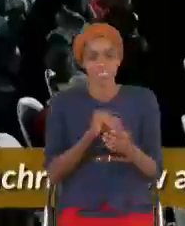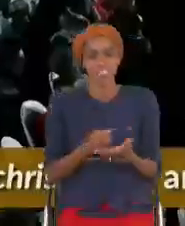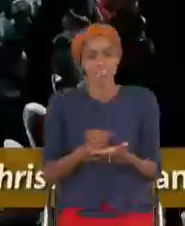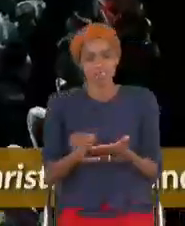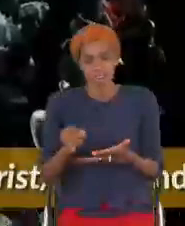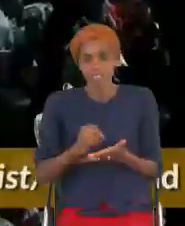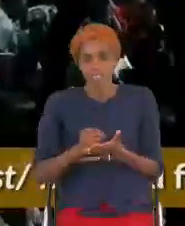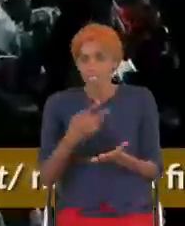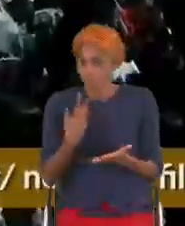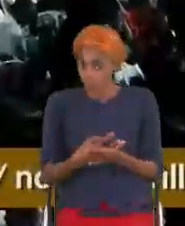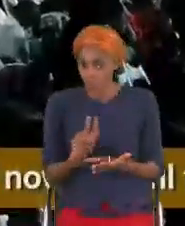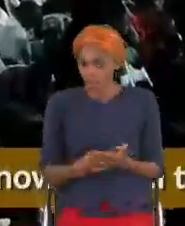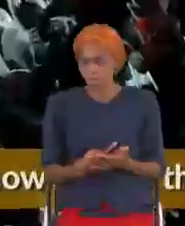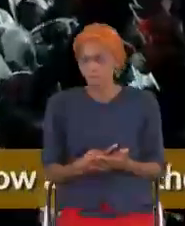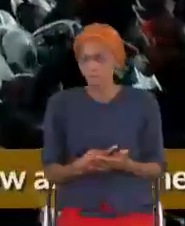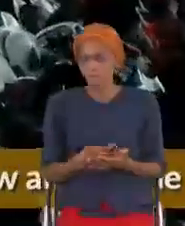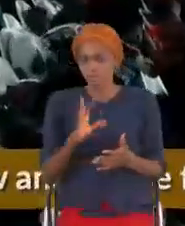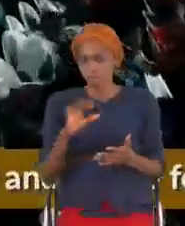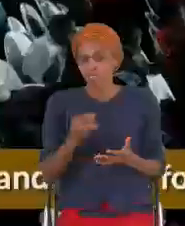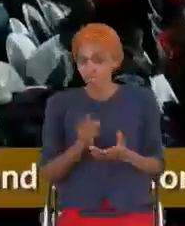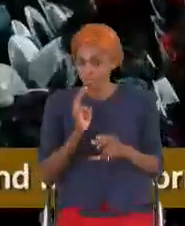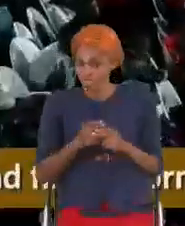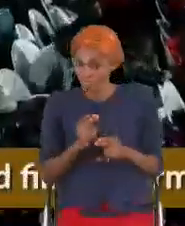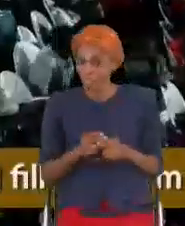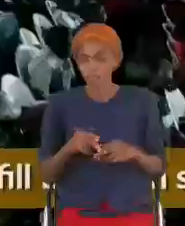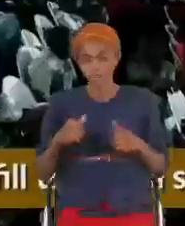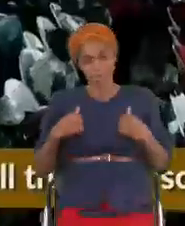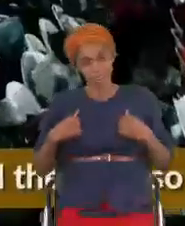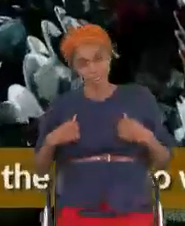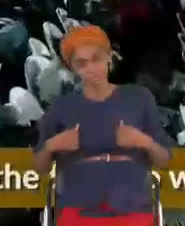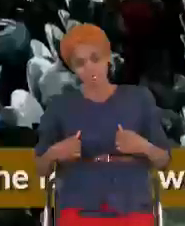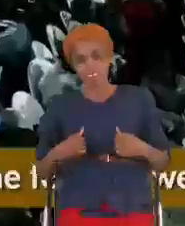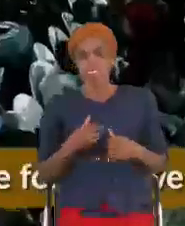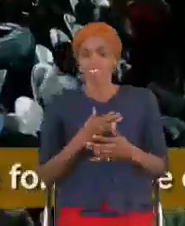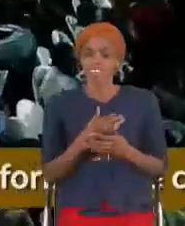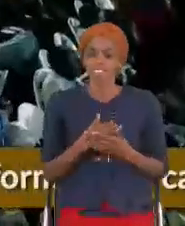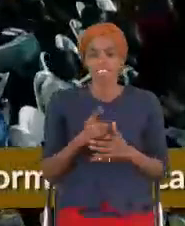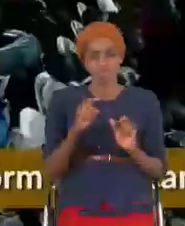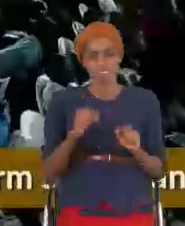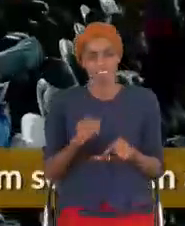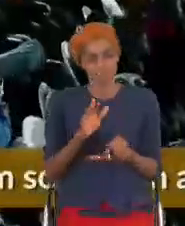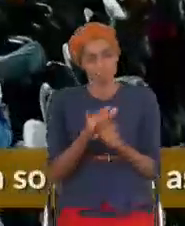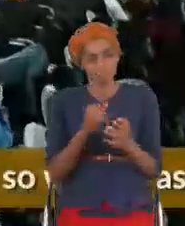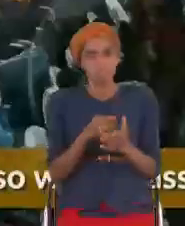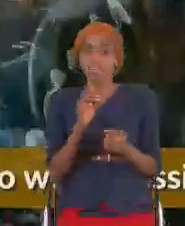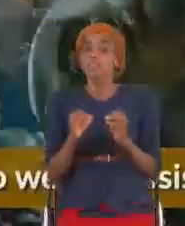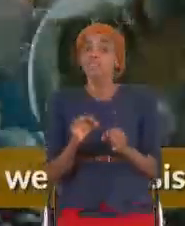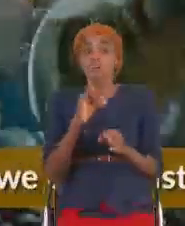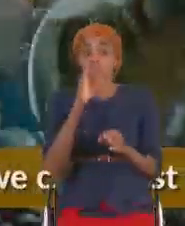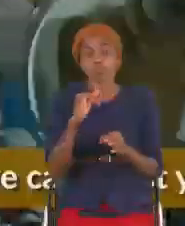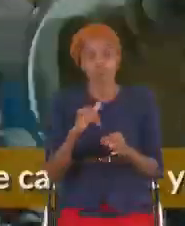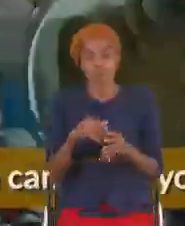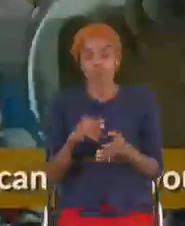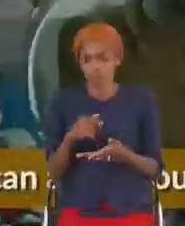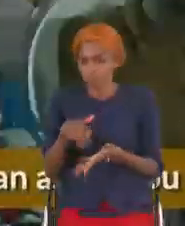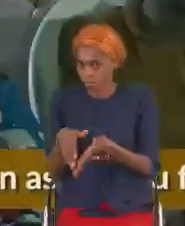letters. Write their names clearly. If you can fill it correctly